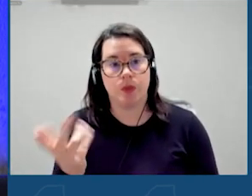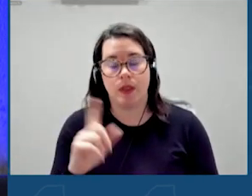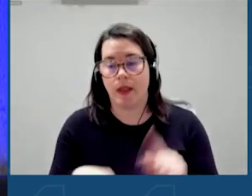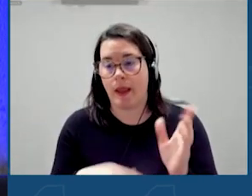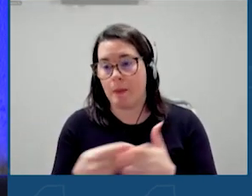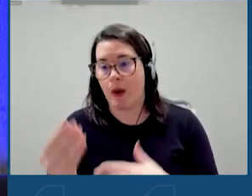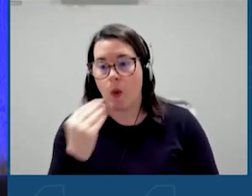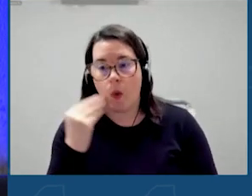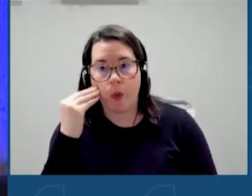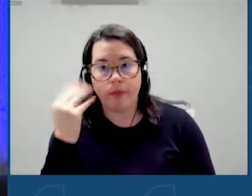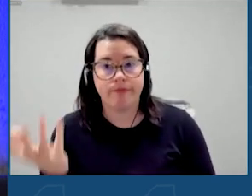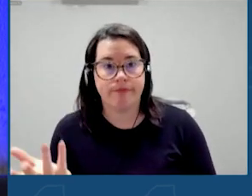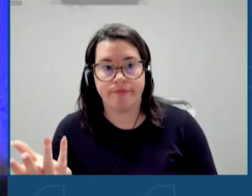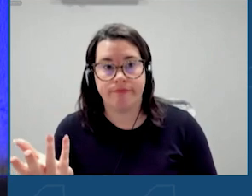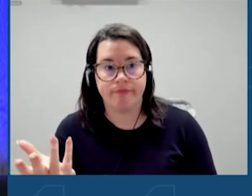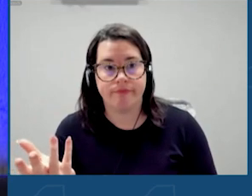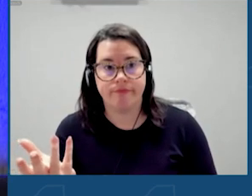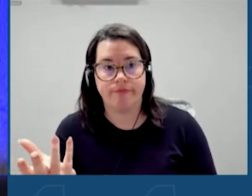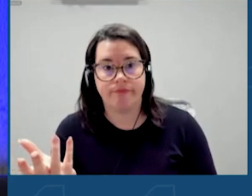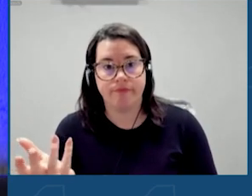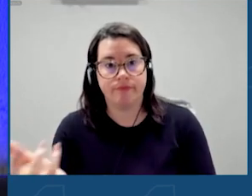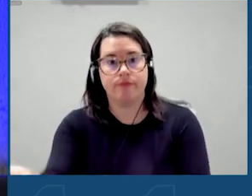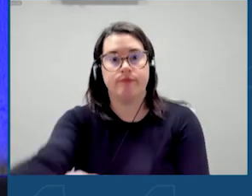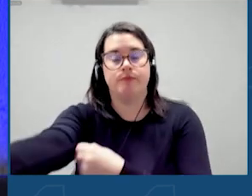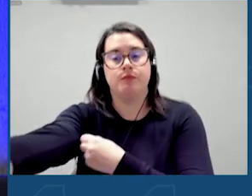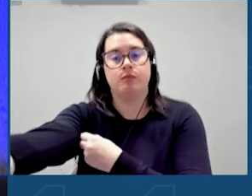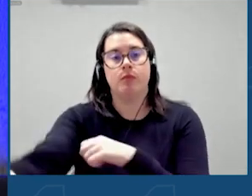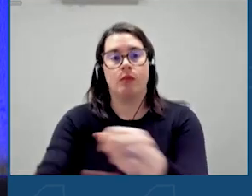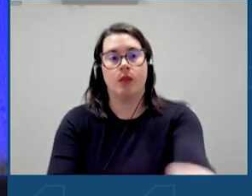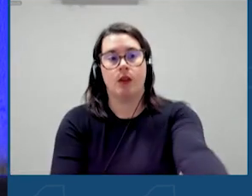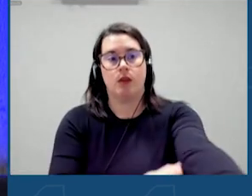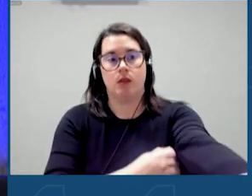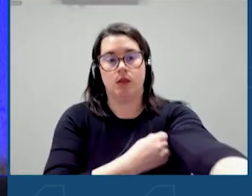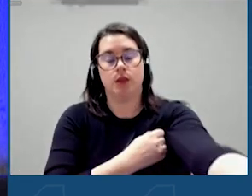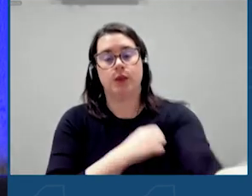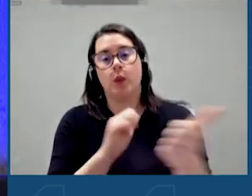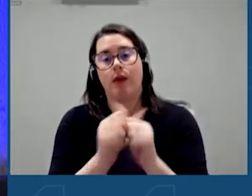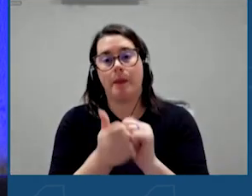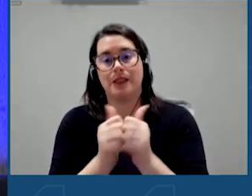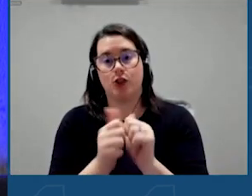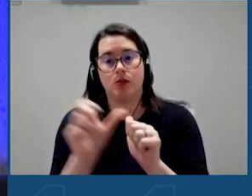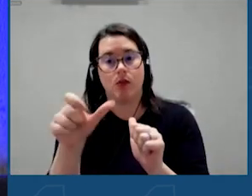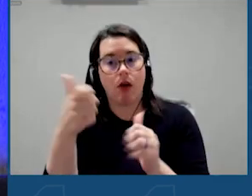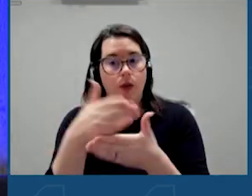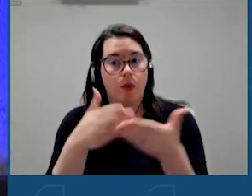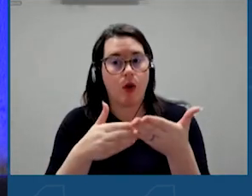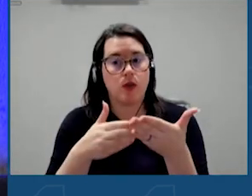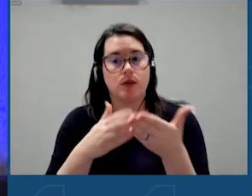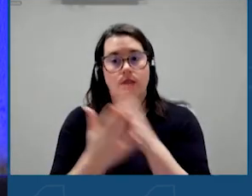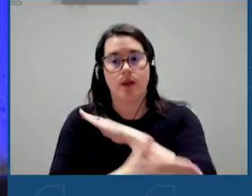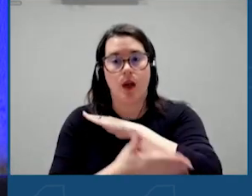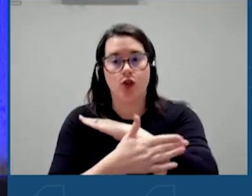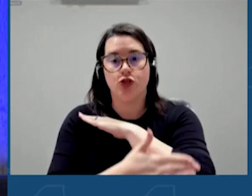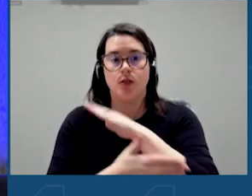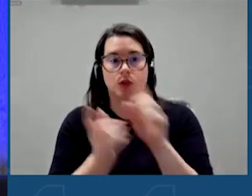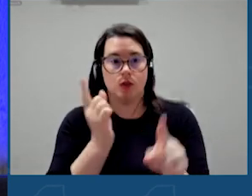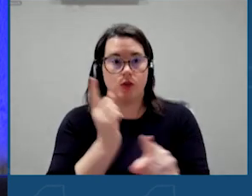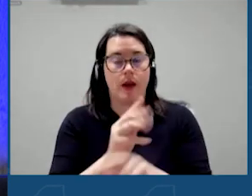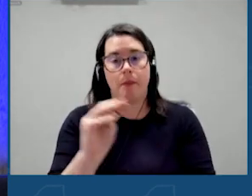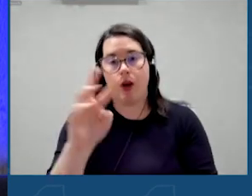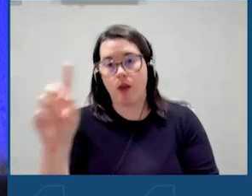reach. So here we are. We're in competition with other parts of the country, Maryland,